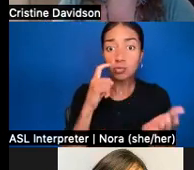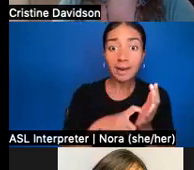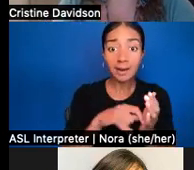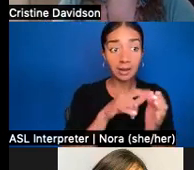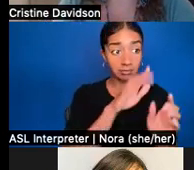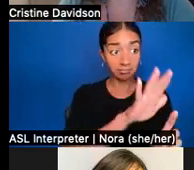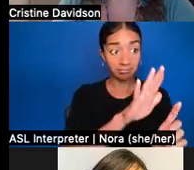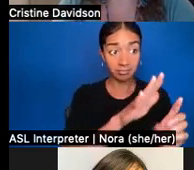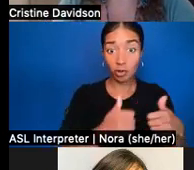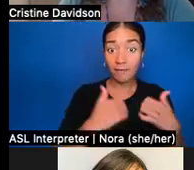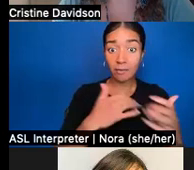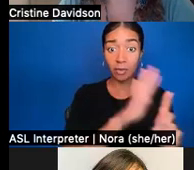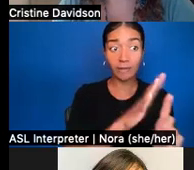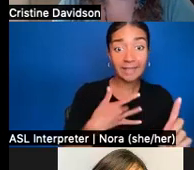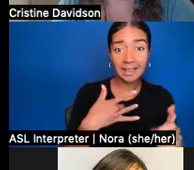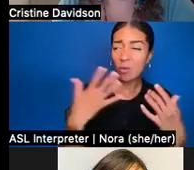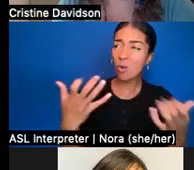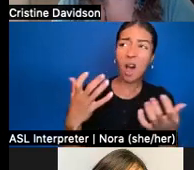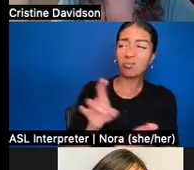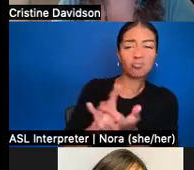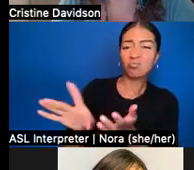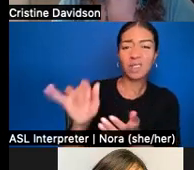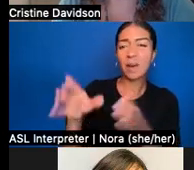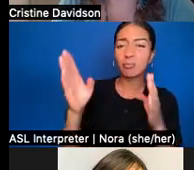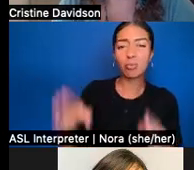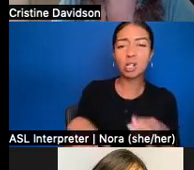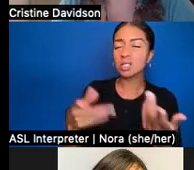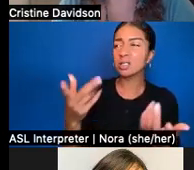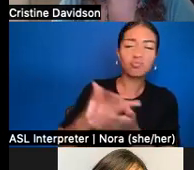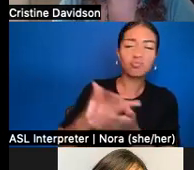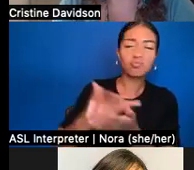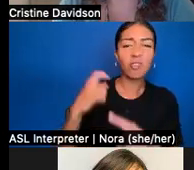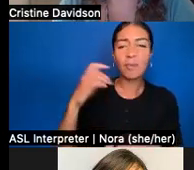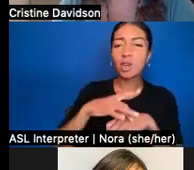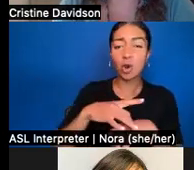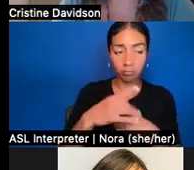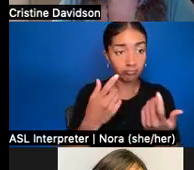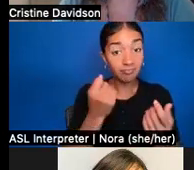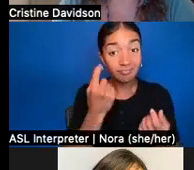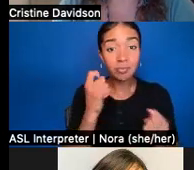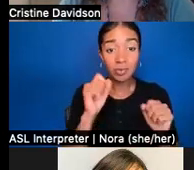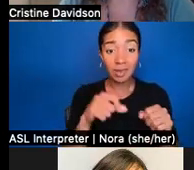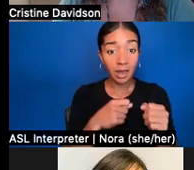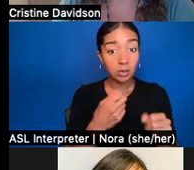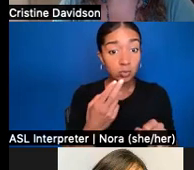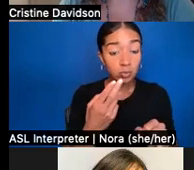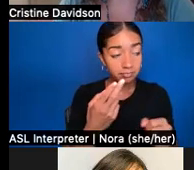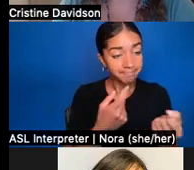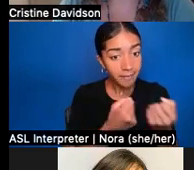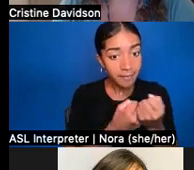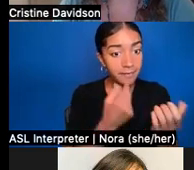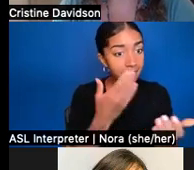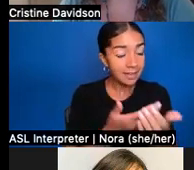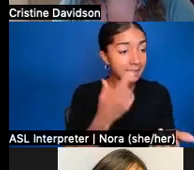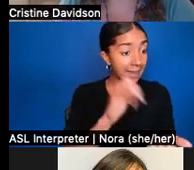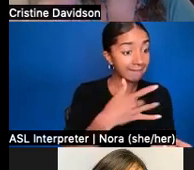right? And we can do that with our words, that affirmation and that validation, right? And then sometimes it's going to